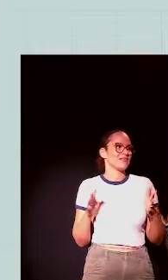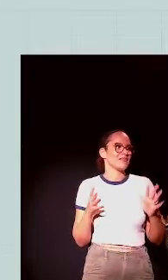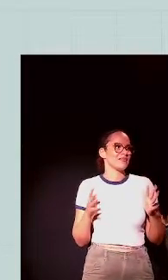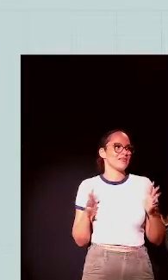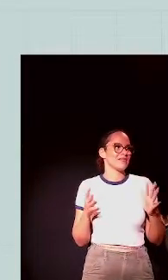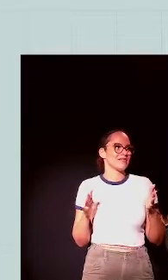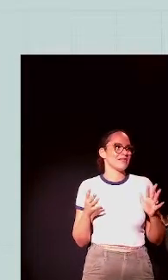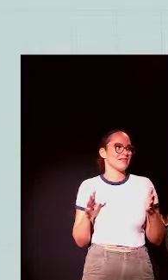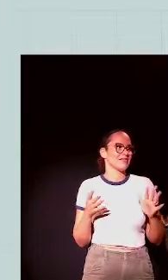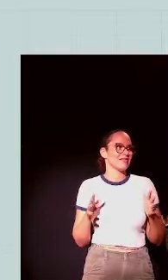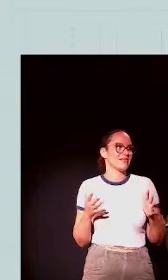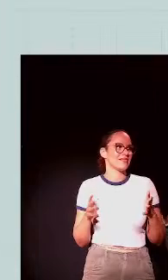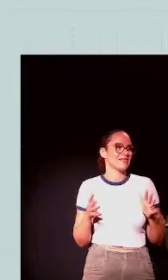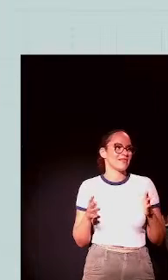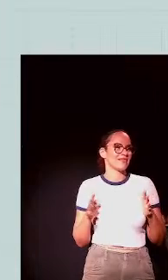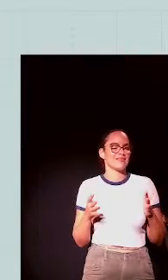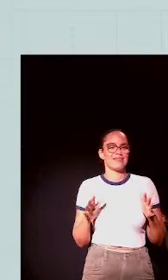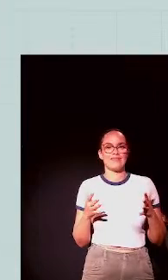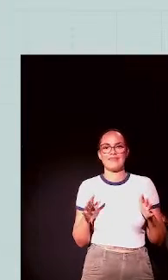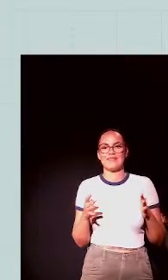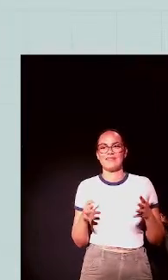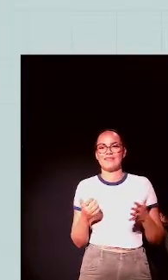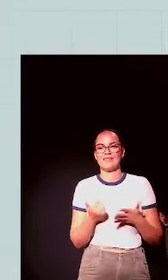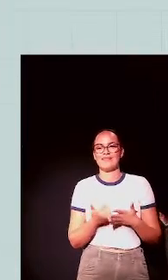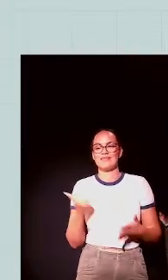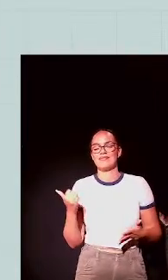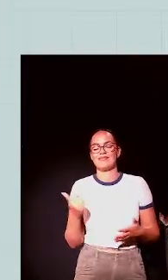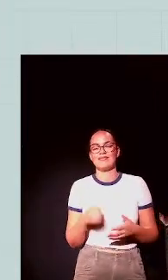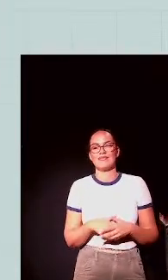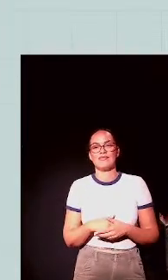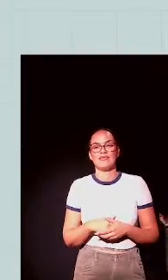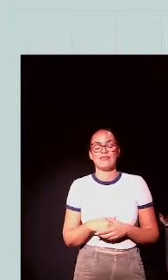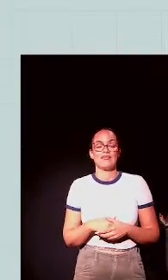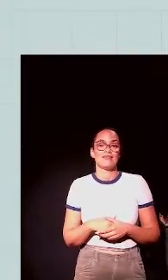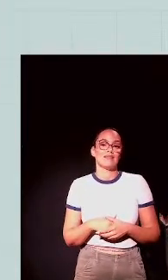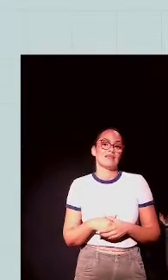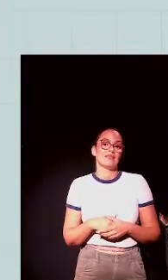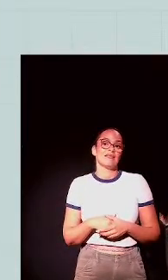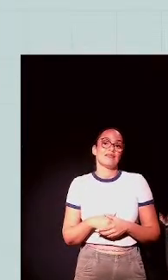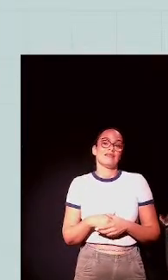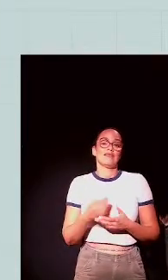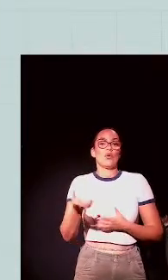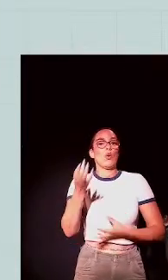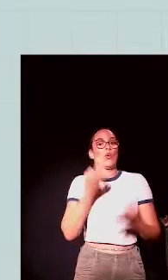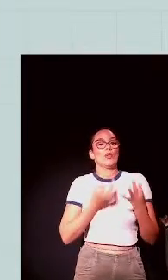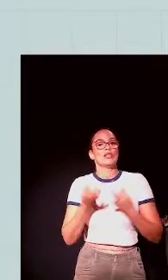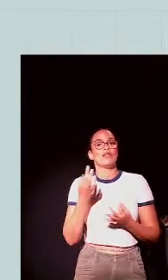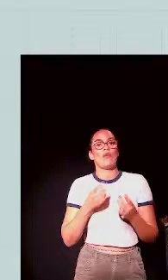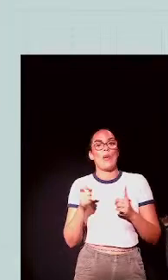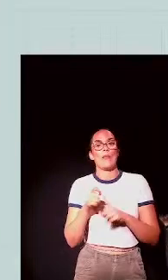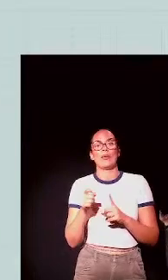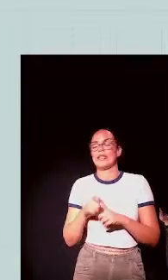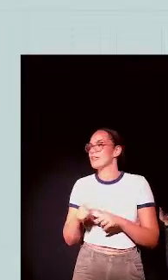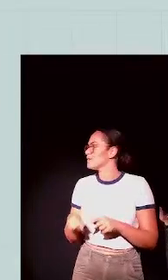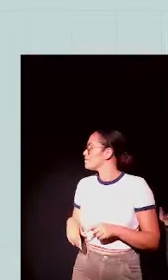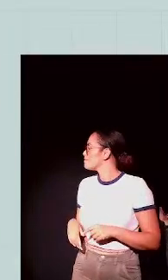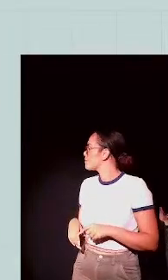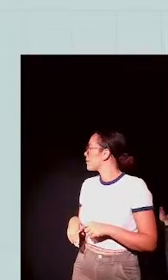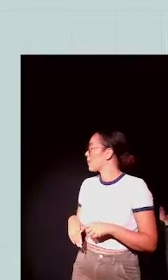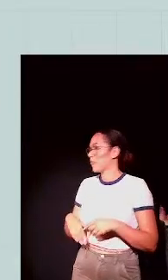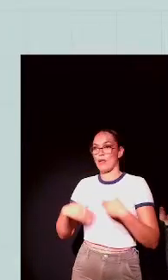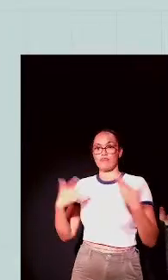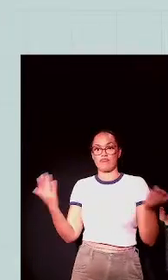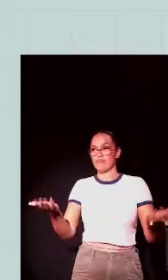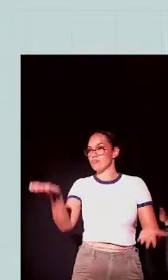amazing. Fabulous. Great. So, I don't know if does anybody have any questions for Paulee? Yes, if you want to